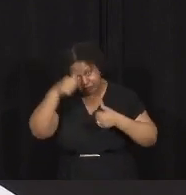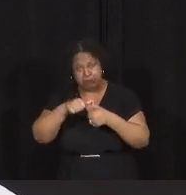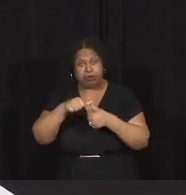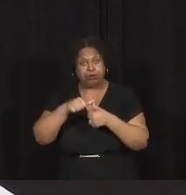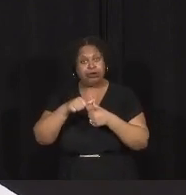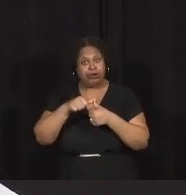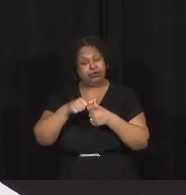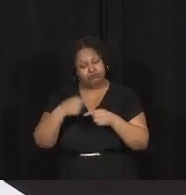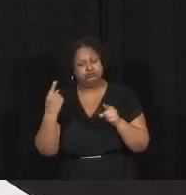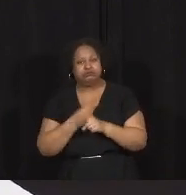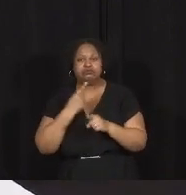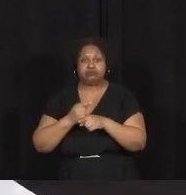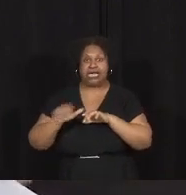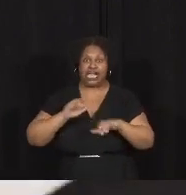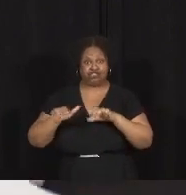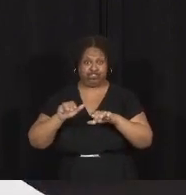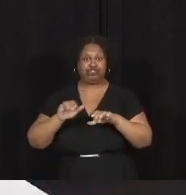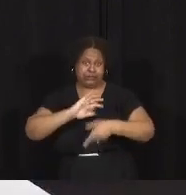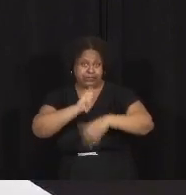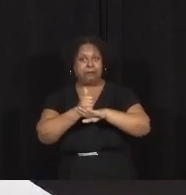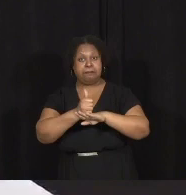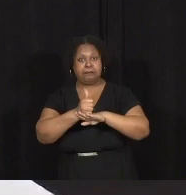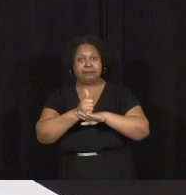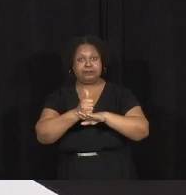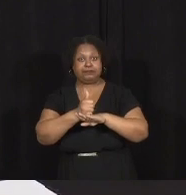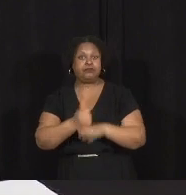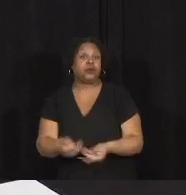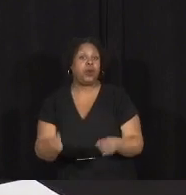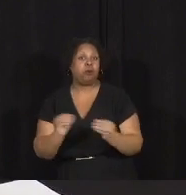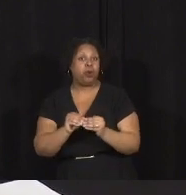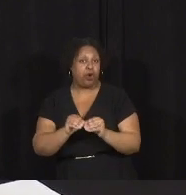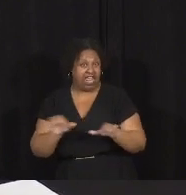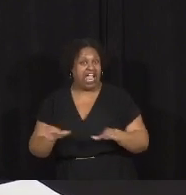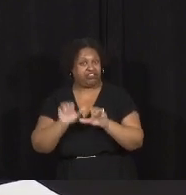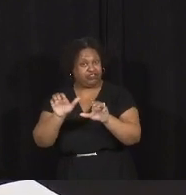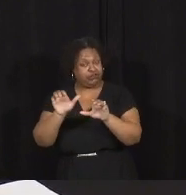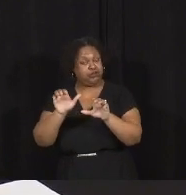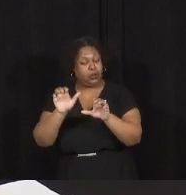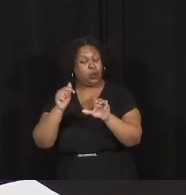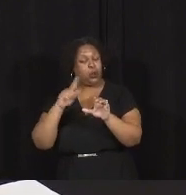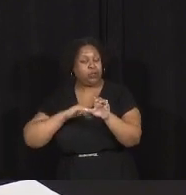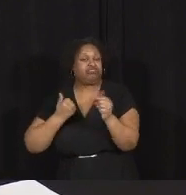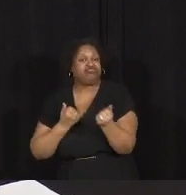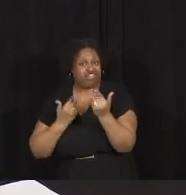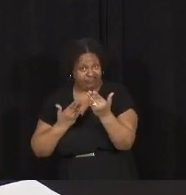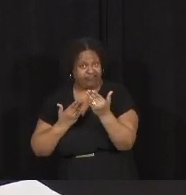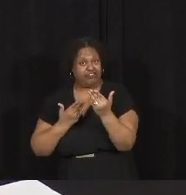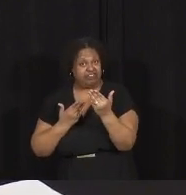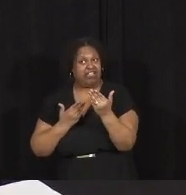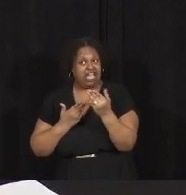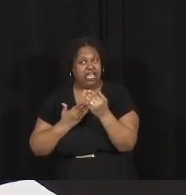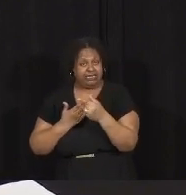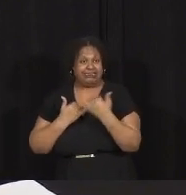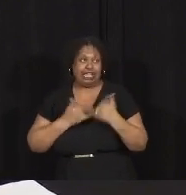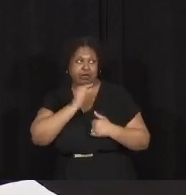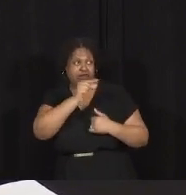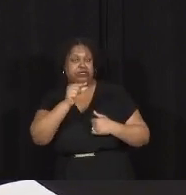actions are being proposed and are being taken. Now, we need to turn at this